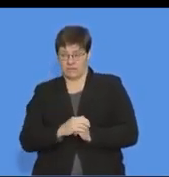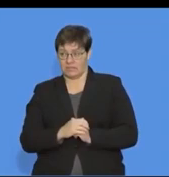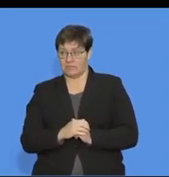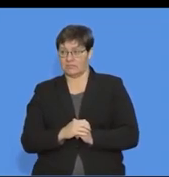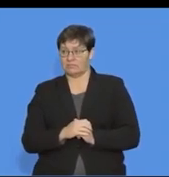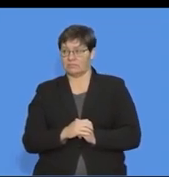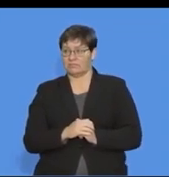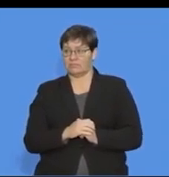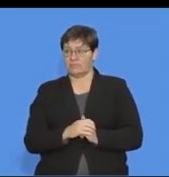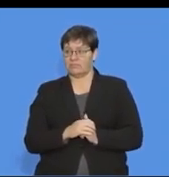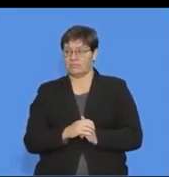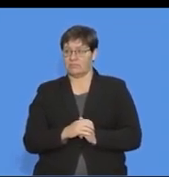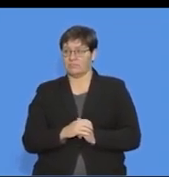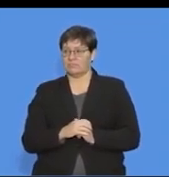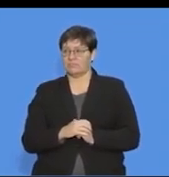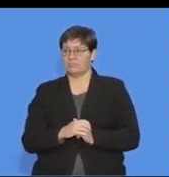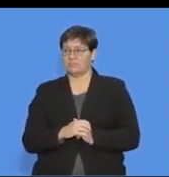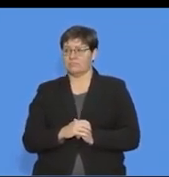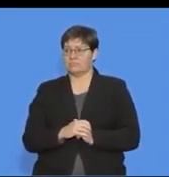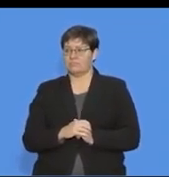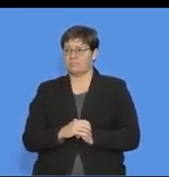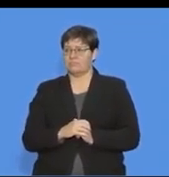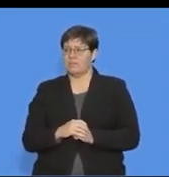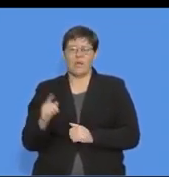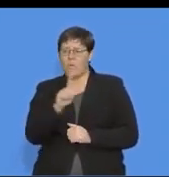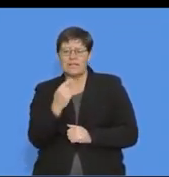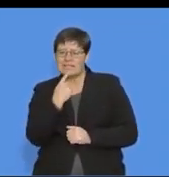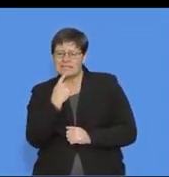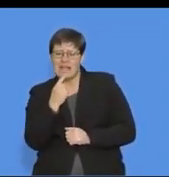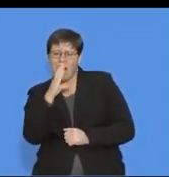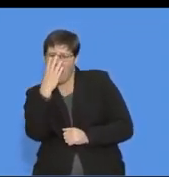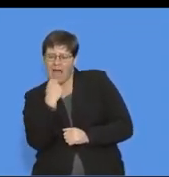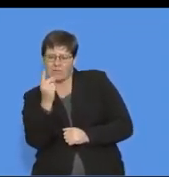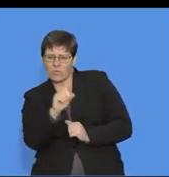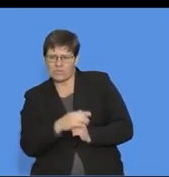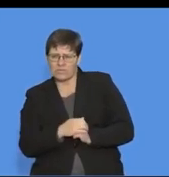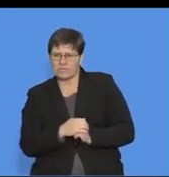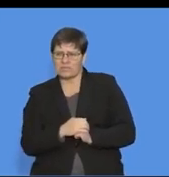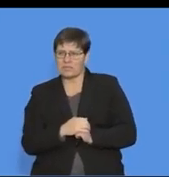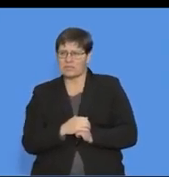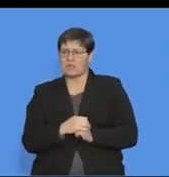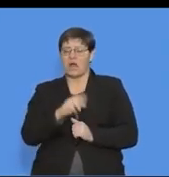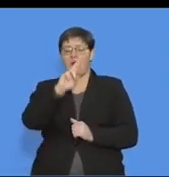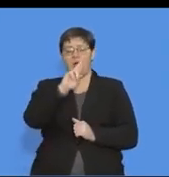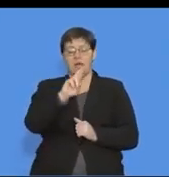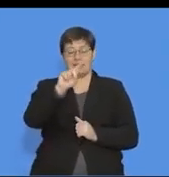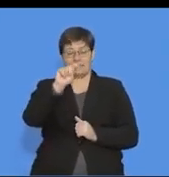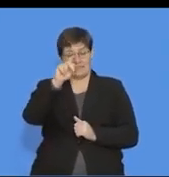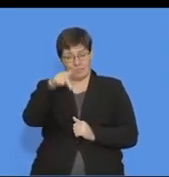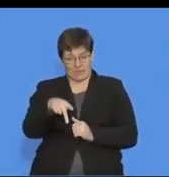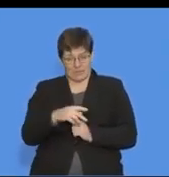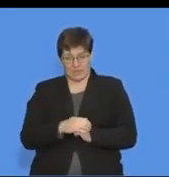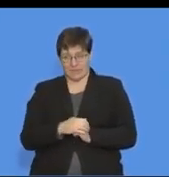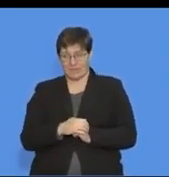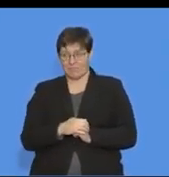to WV. What they are actually asking us to prove, which is RTP, I will say required